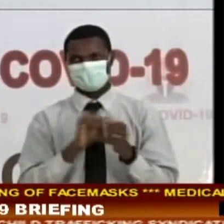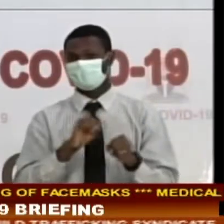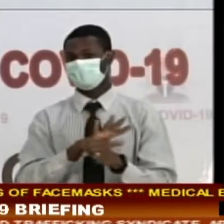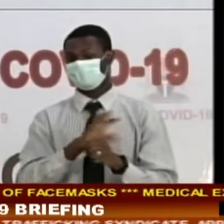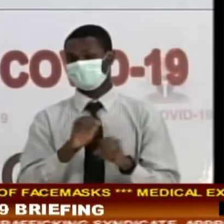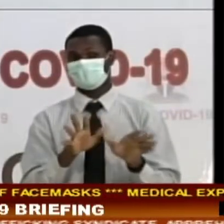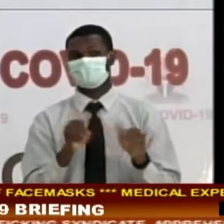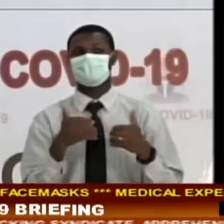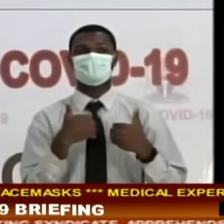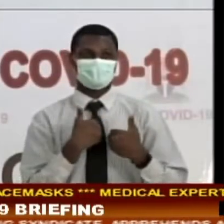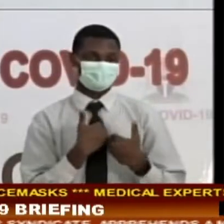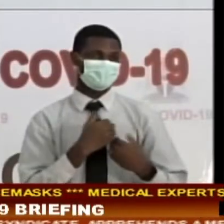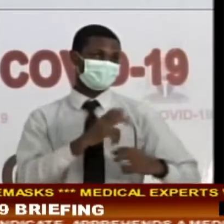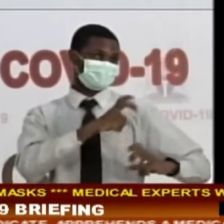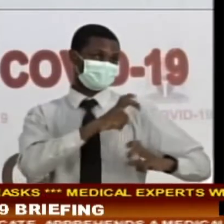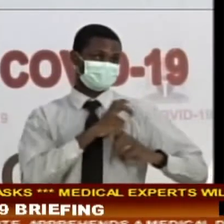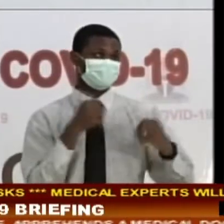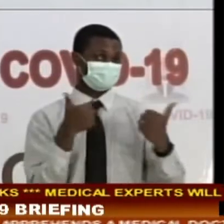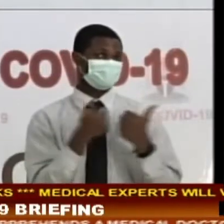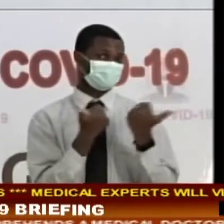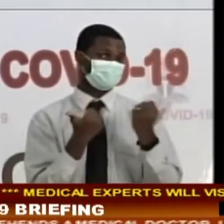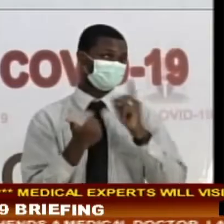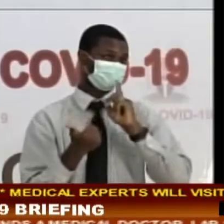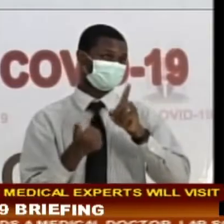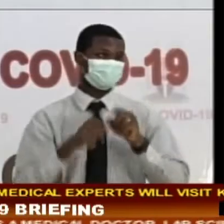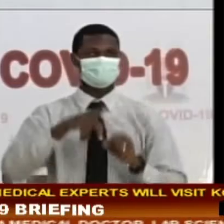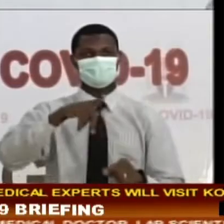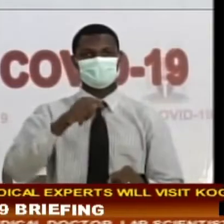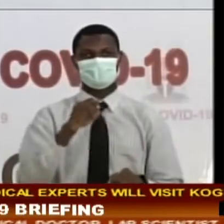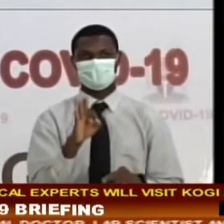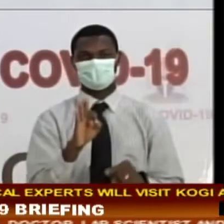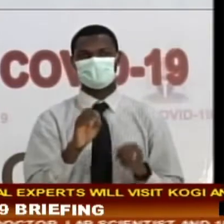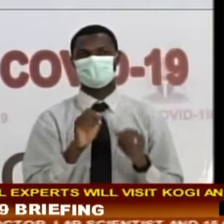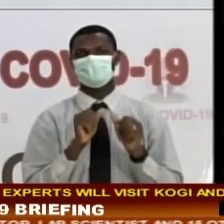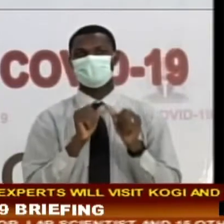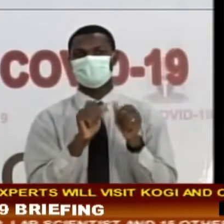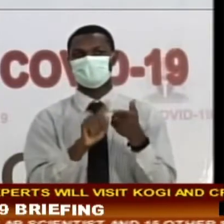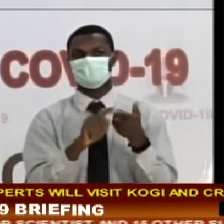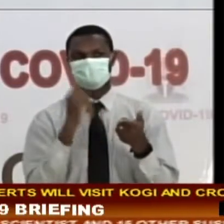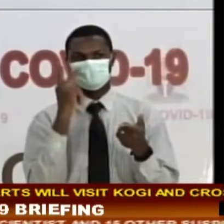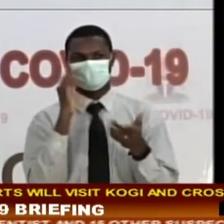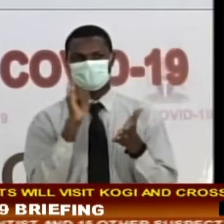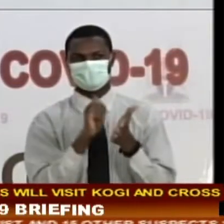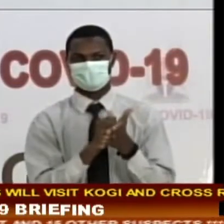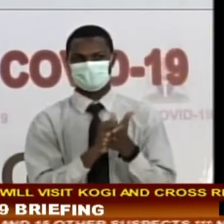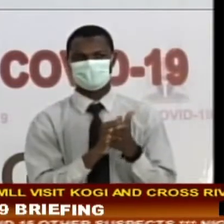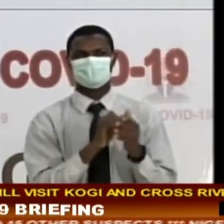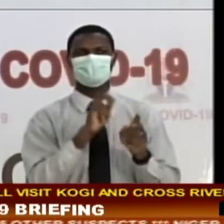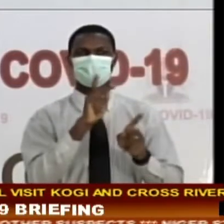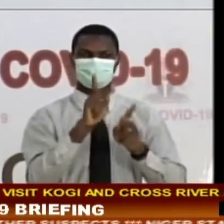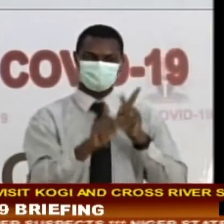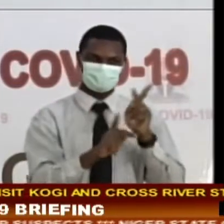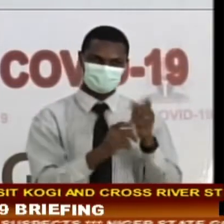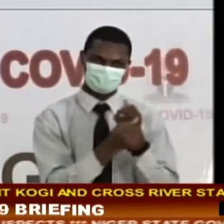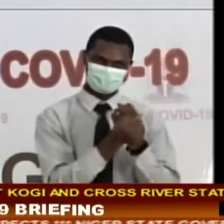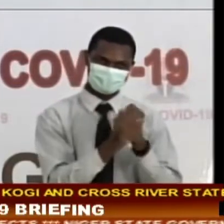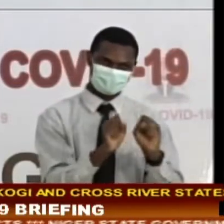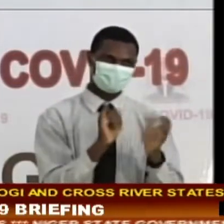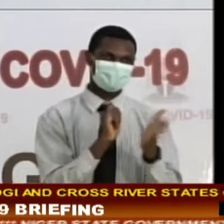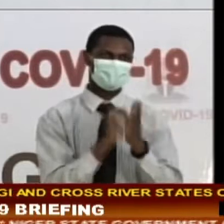own security challenges uh the PTF continues to ensure that citizens safety is prioritized uh during